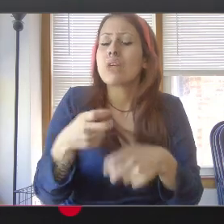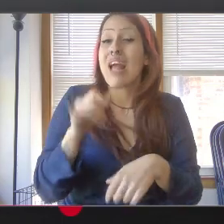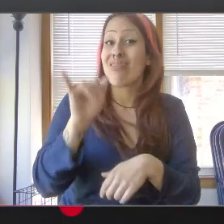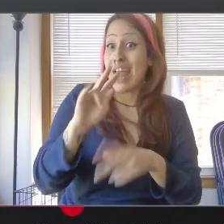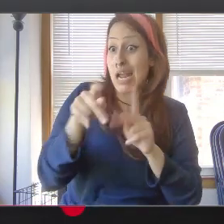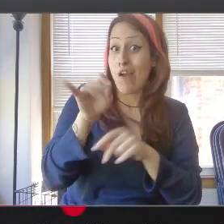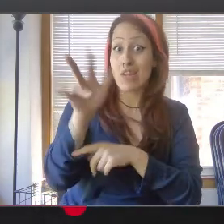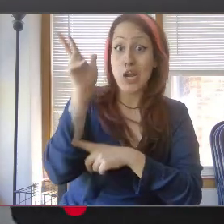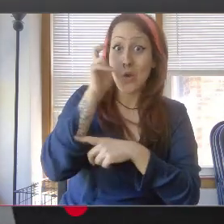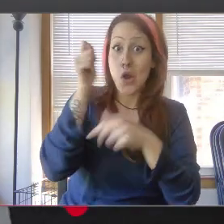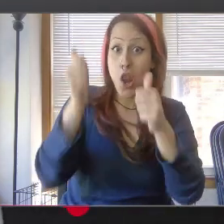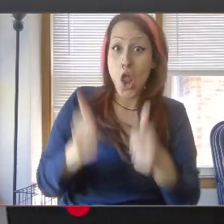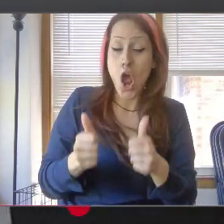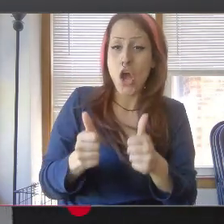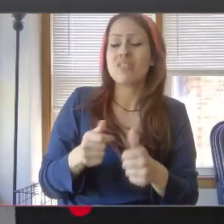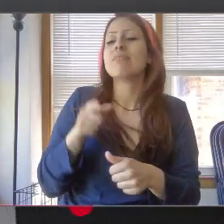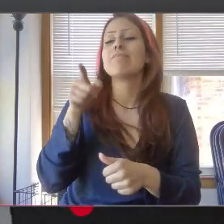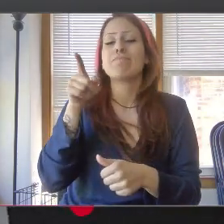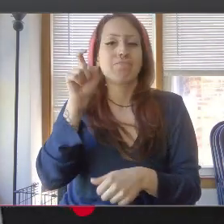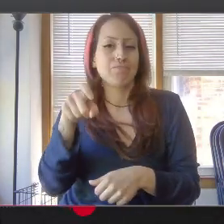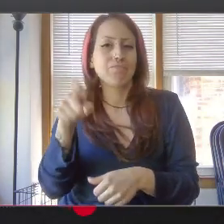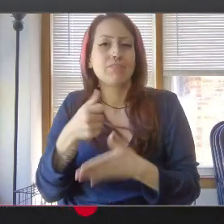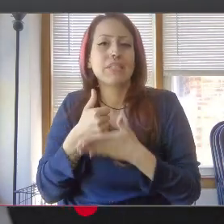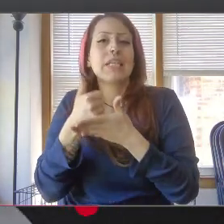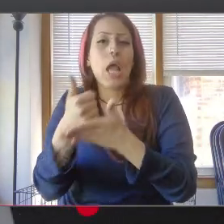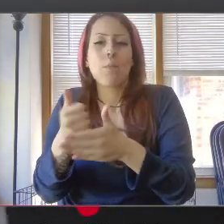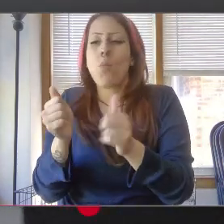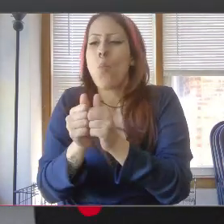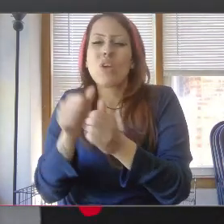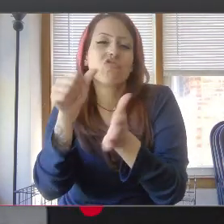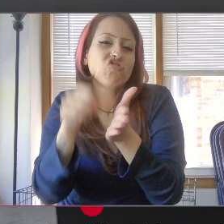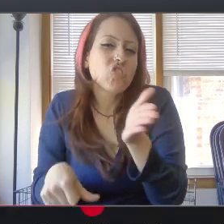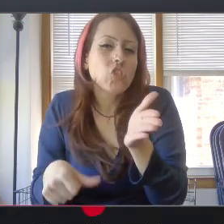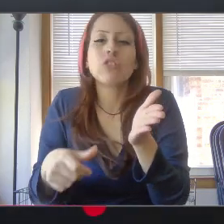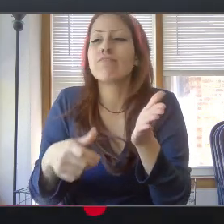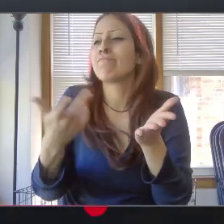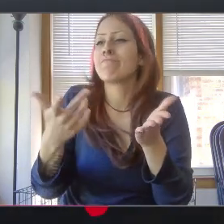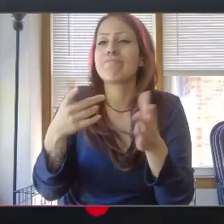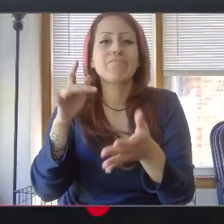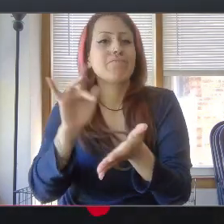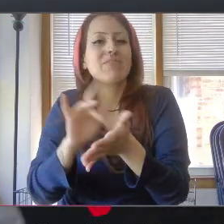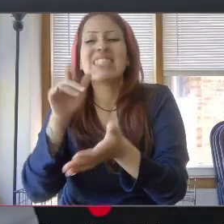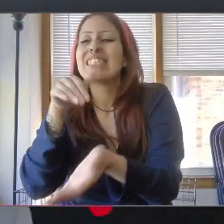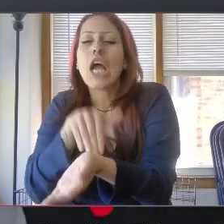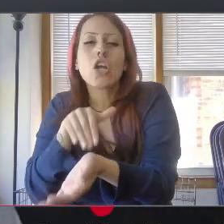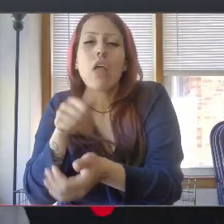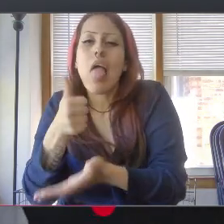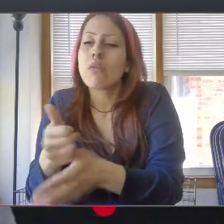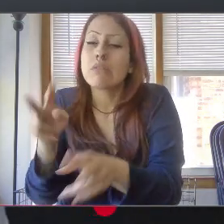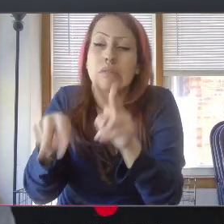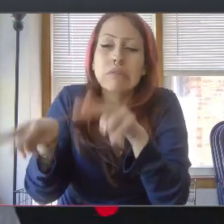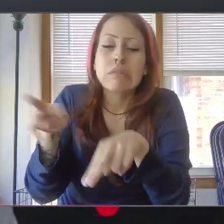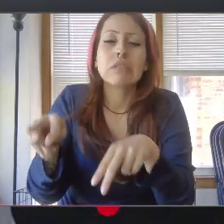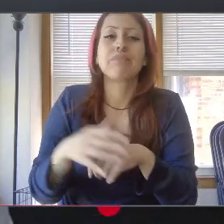correct. The third type is a mixed hearing loss. This is when there's a component of a sensorineural hearing loss